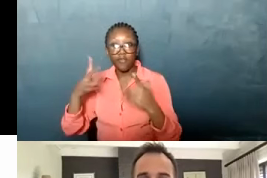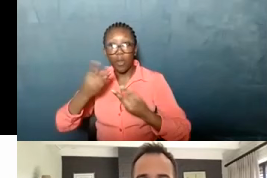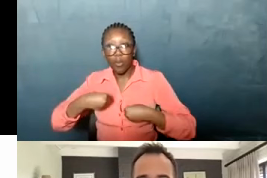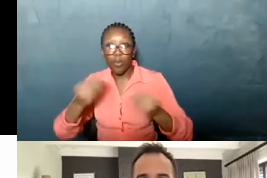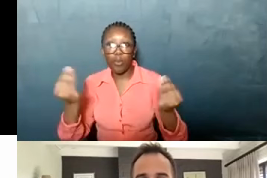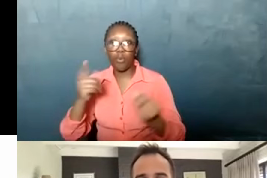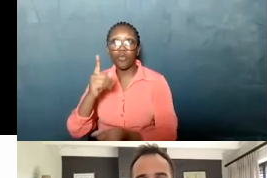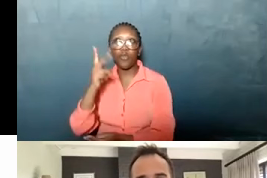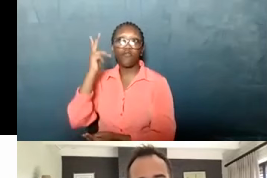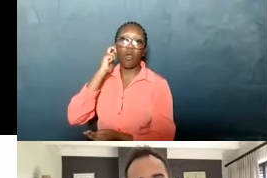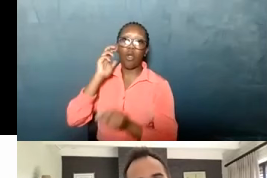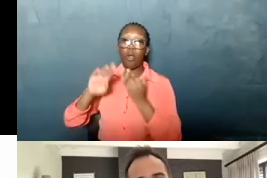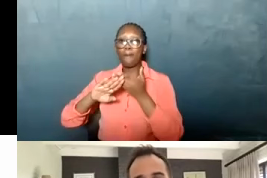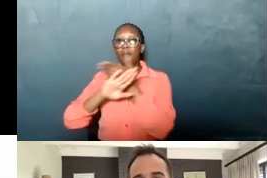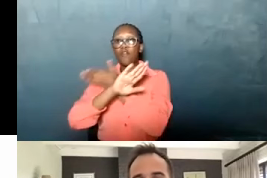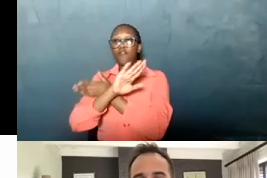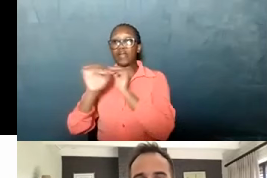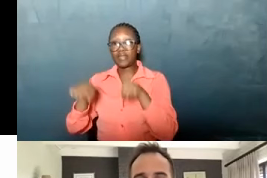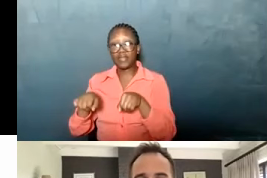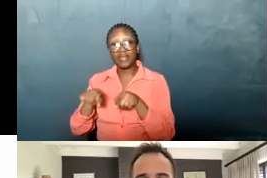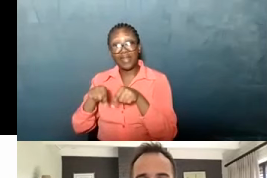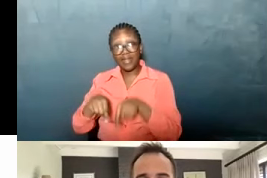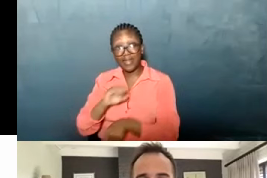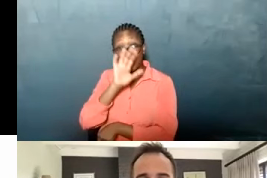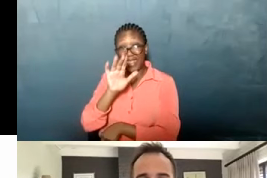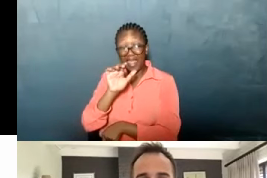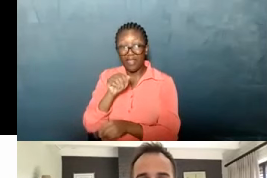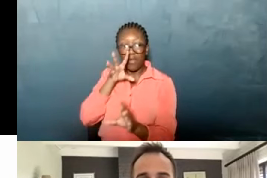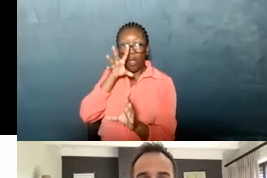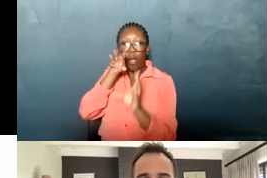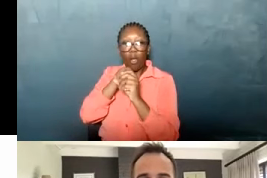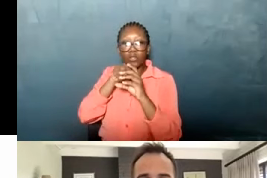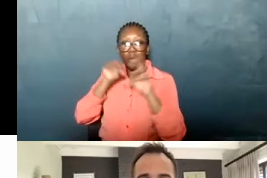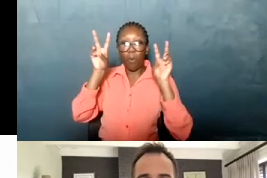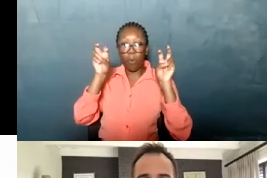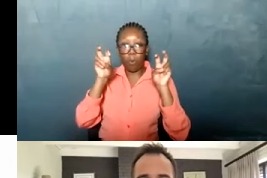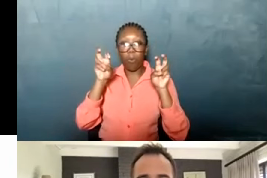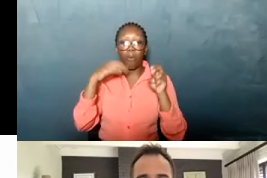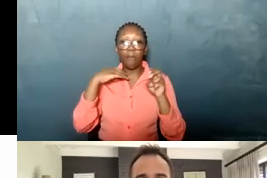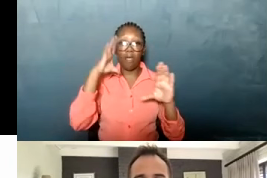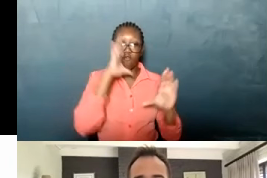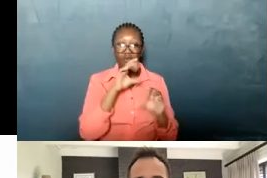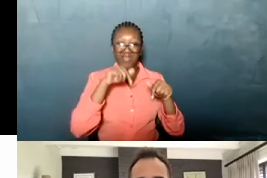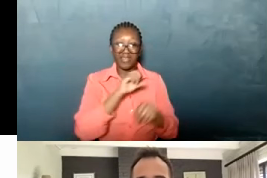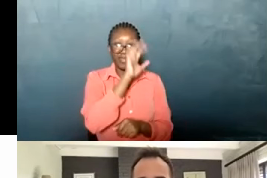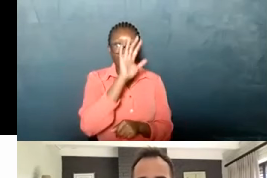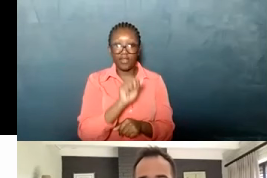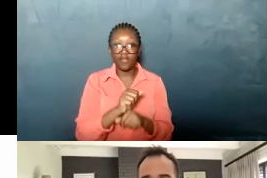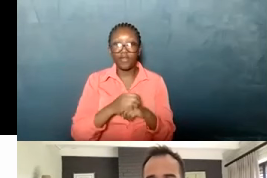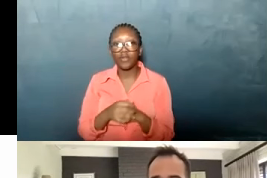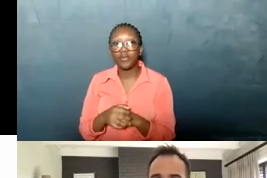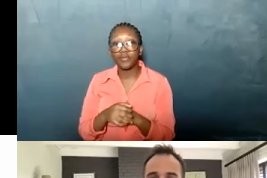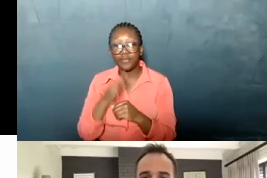about already, but within the South African context in particular. So I